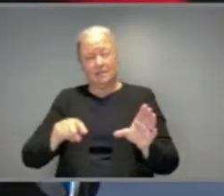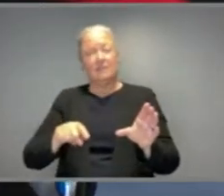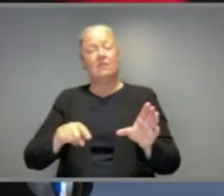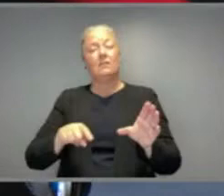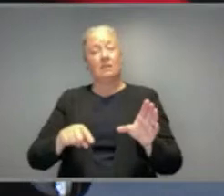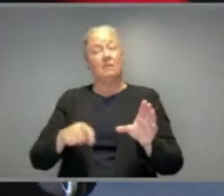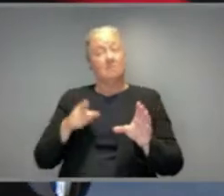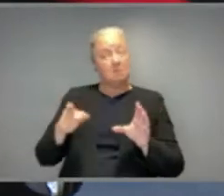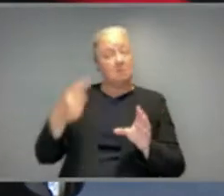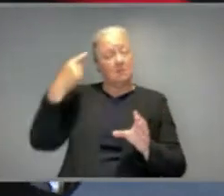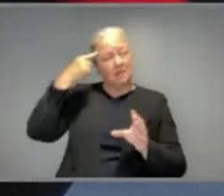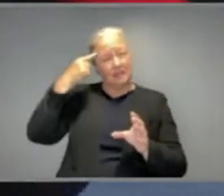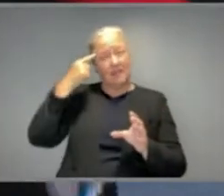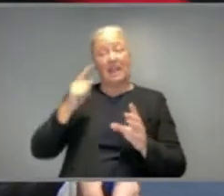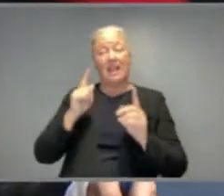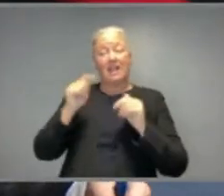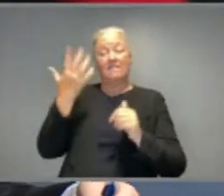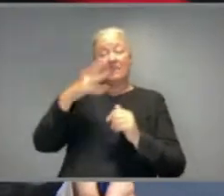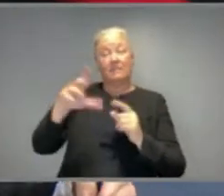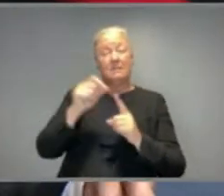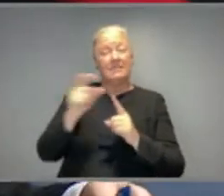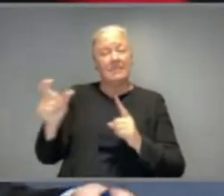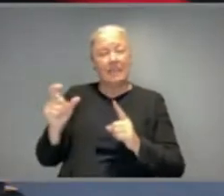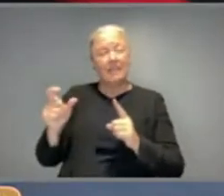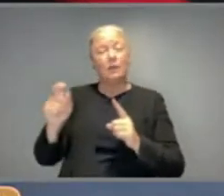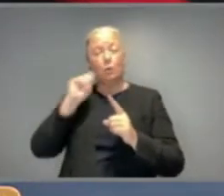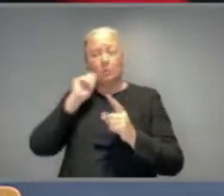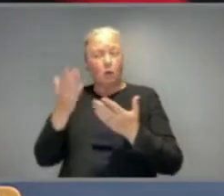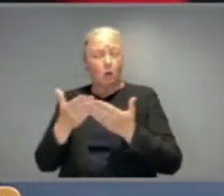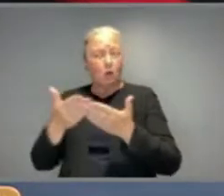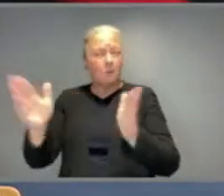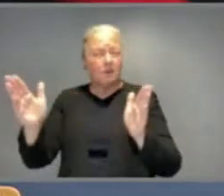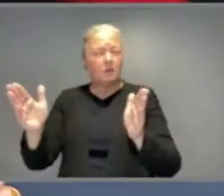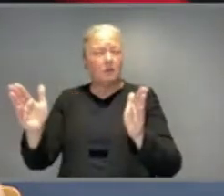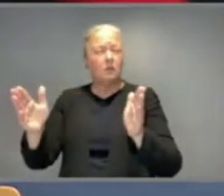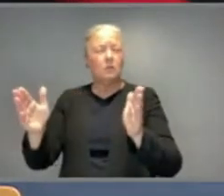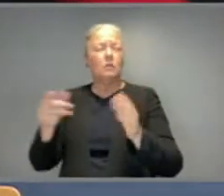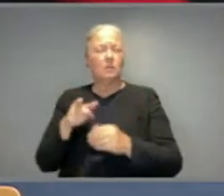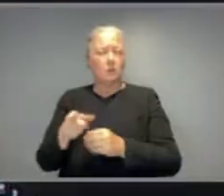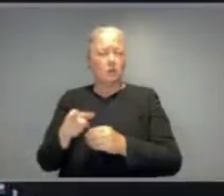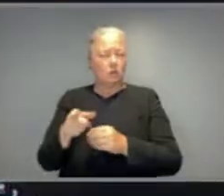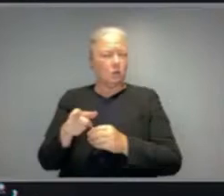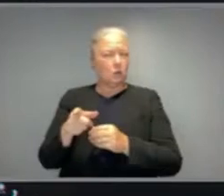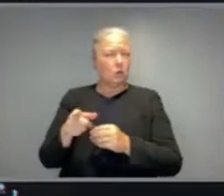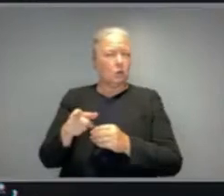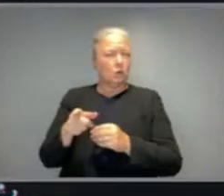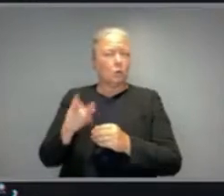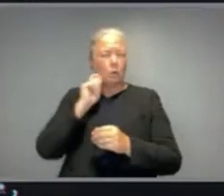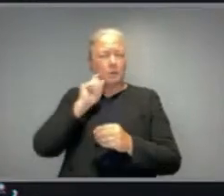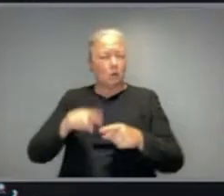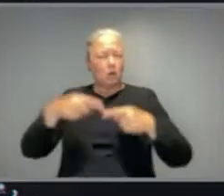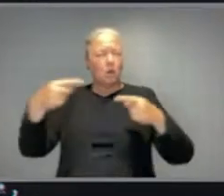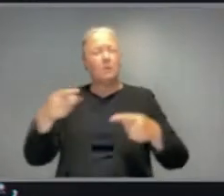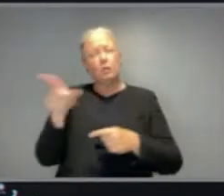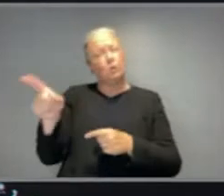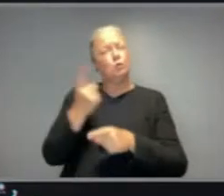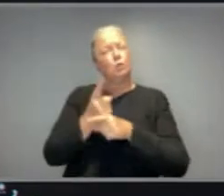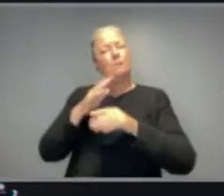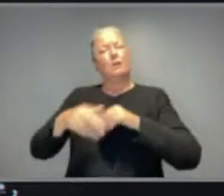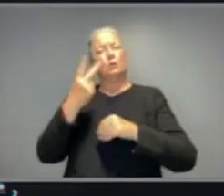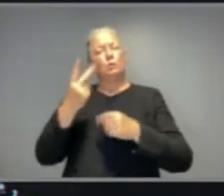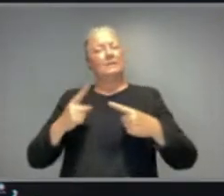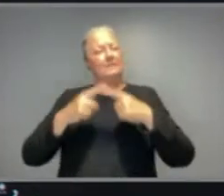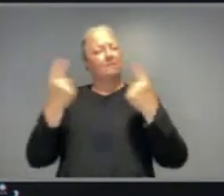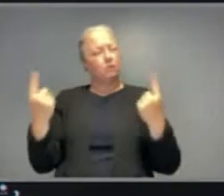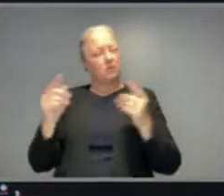after 50% vaccination rate be contrary to National Cabinet's Friday Agreement? Well, I think you're talking about two different things.